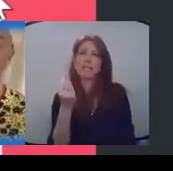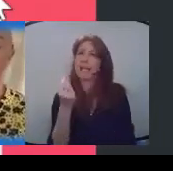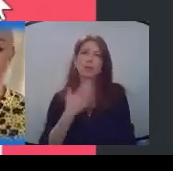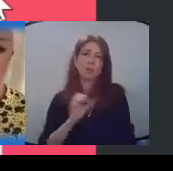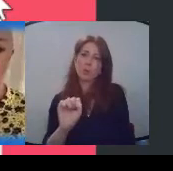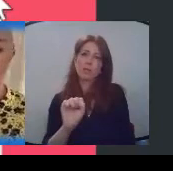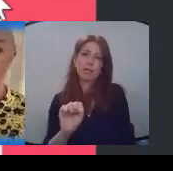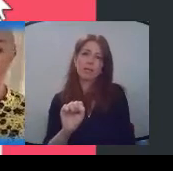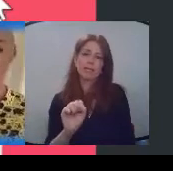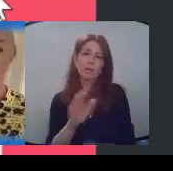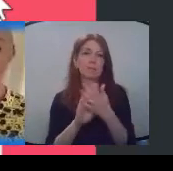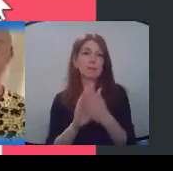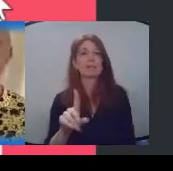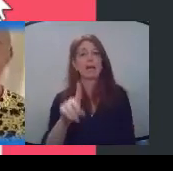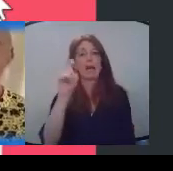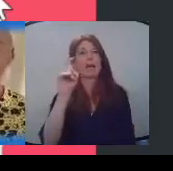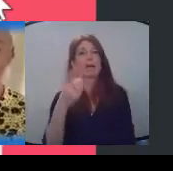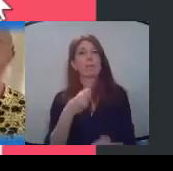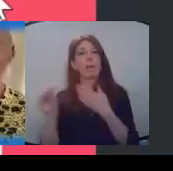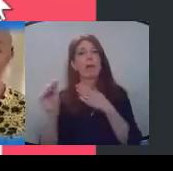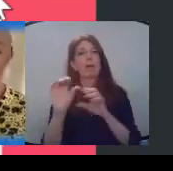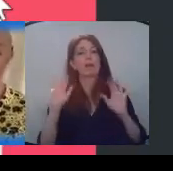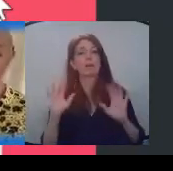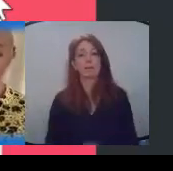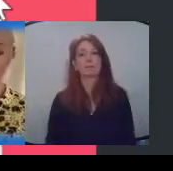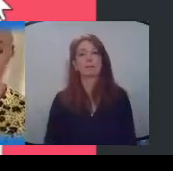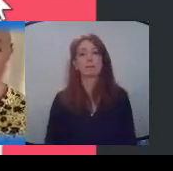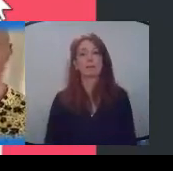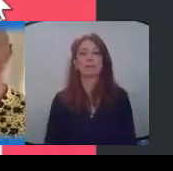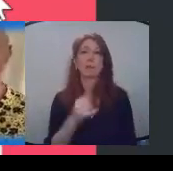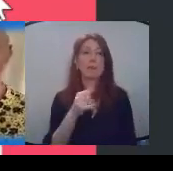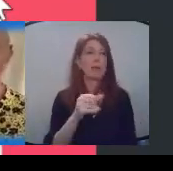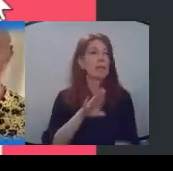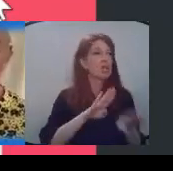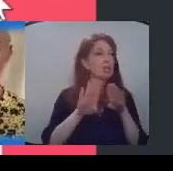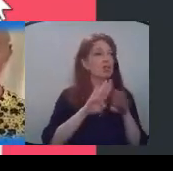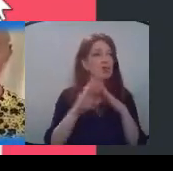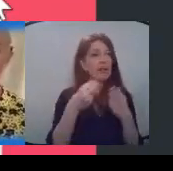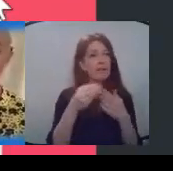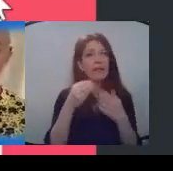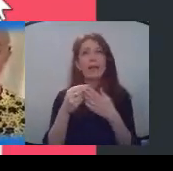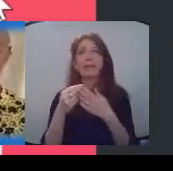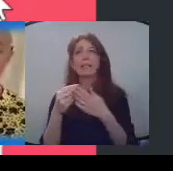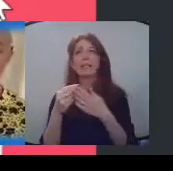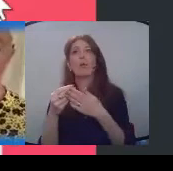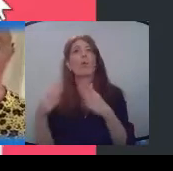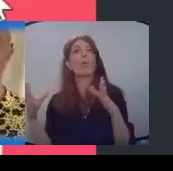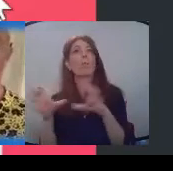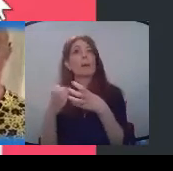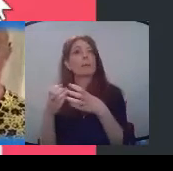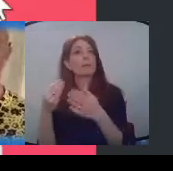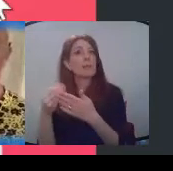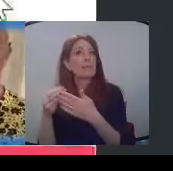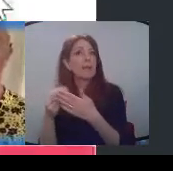can just have a one-click payment through the app for, you know, training fees or membership fees or any type of transactions.